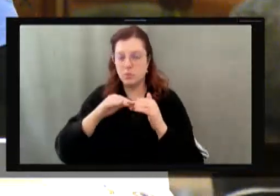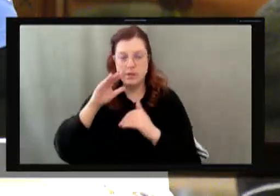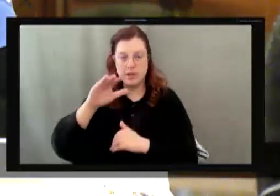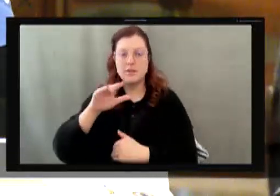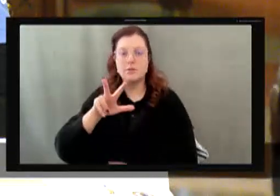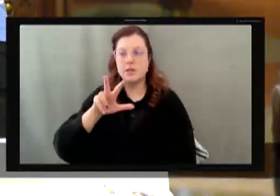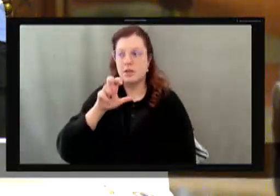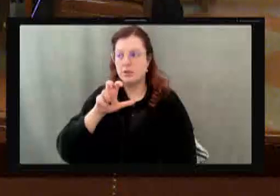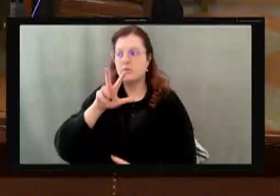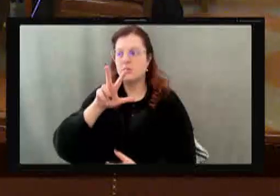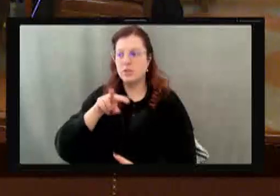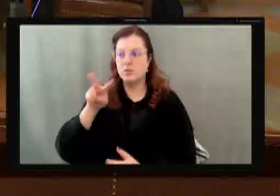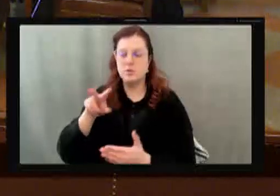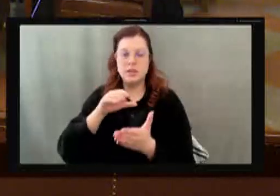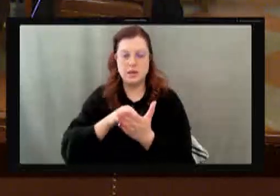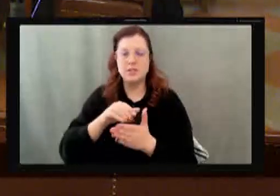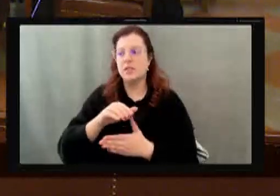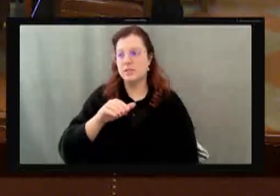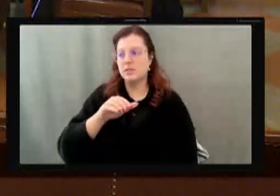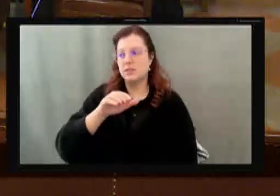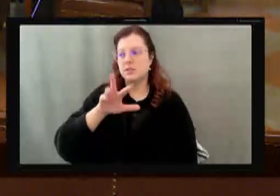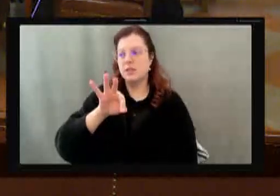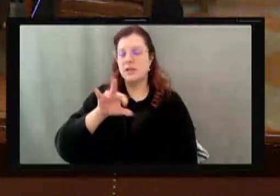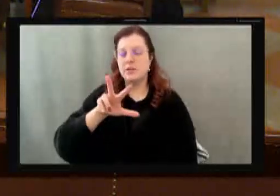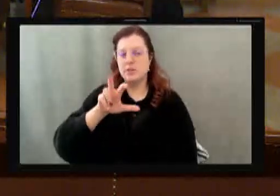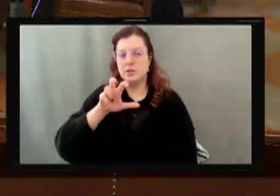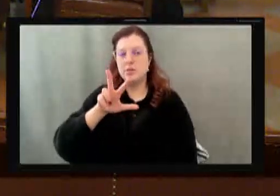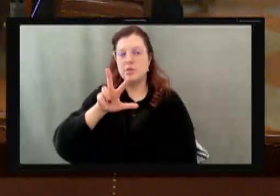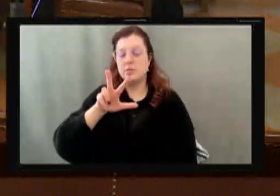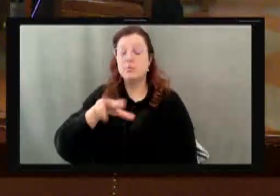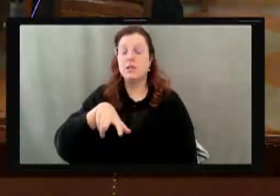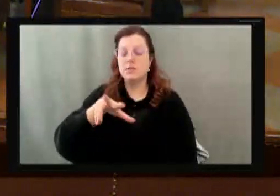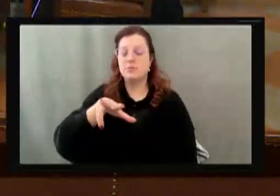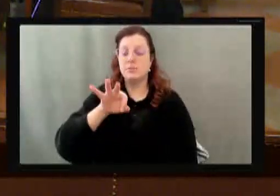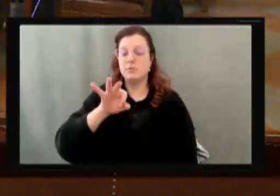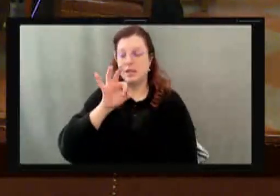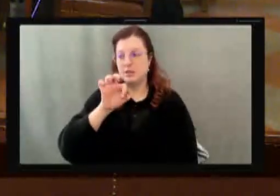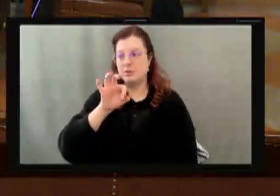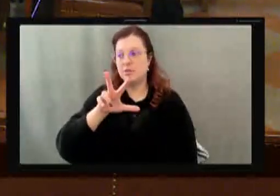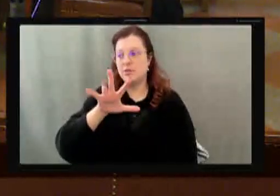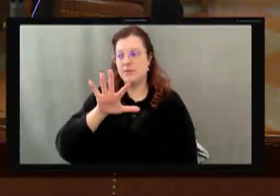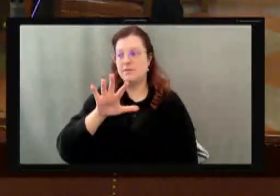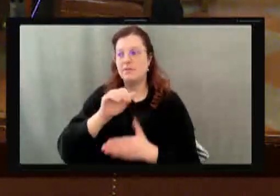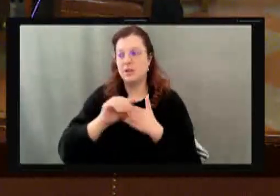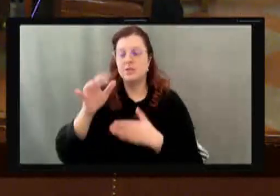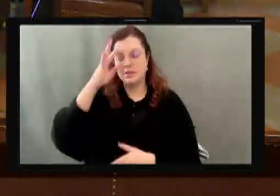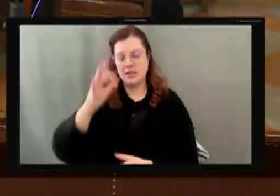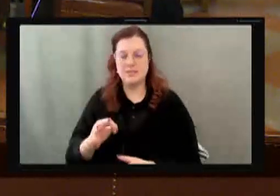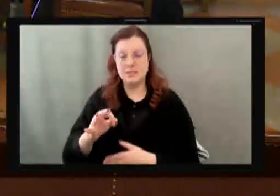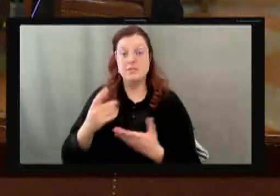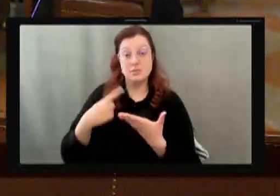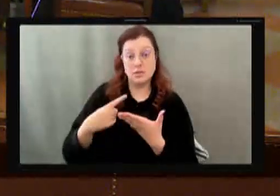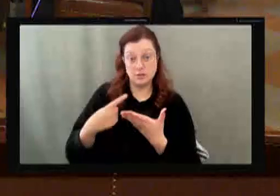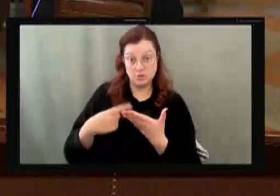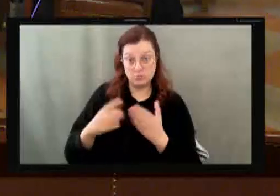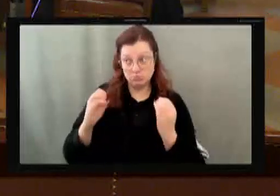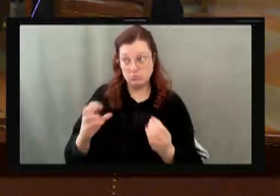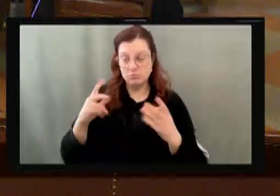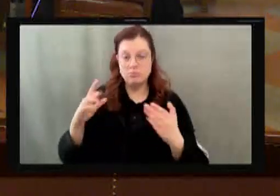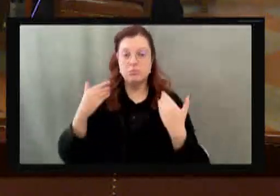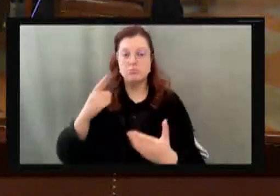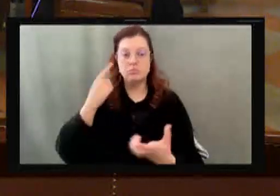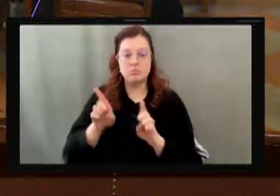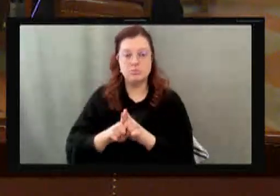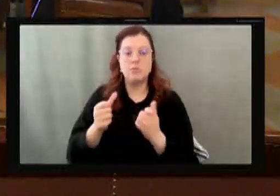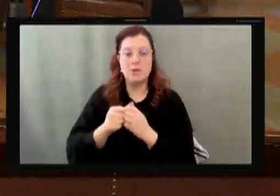$322,935.09. Motion to approve. Second. Discussion? Seeing none, all those in favor of Bill 972, please indicate